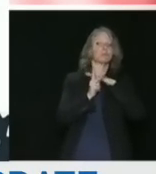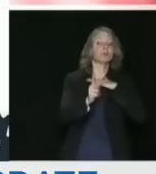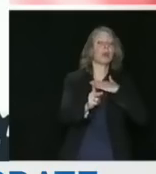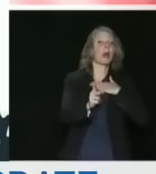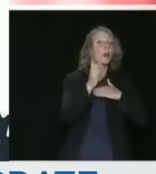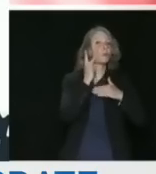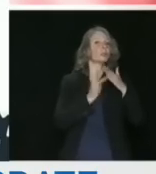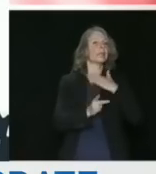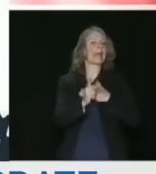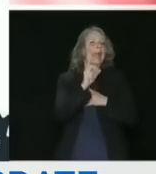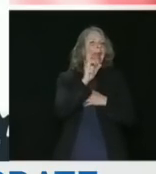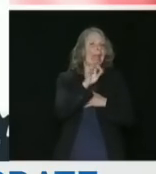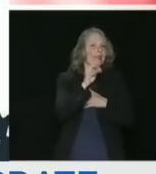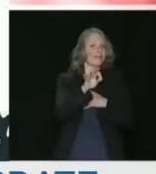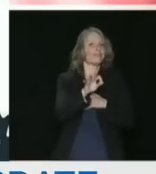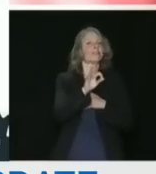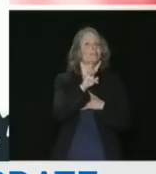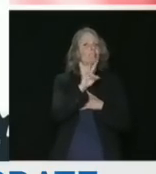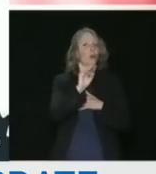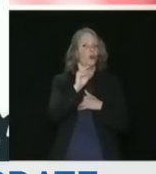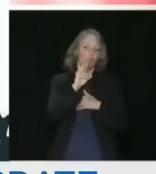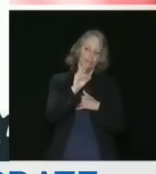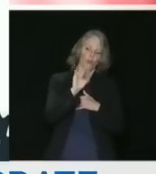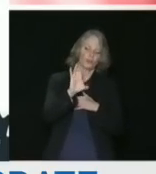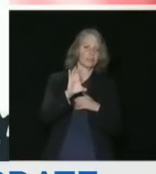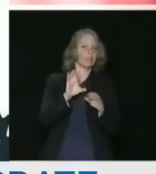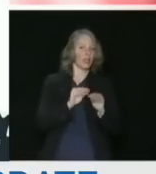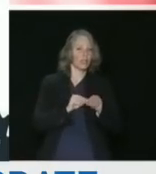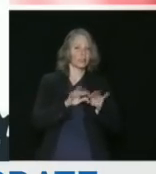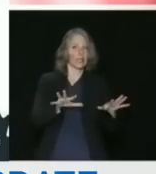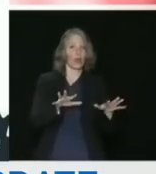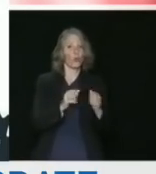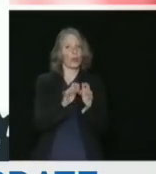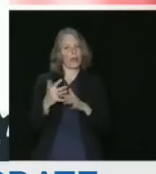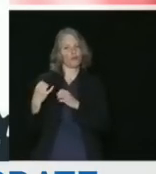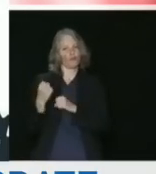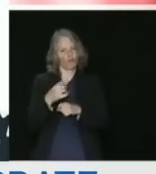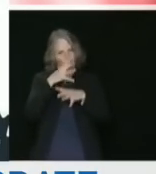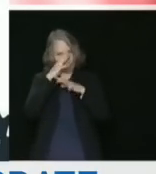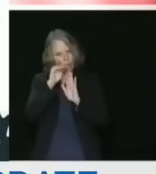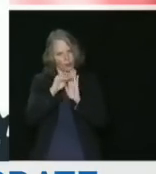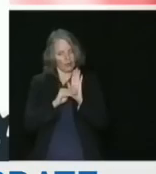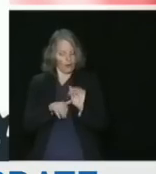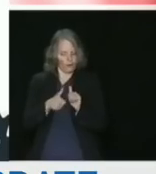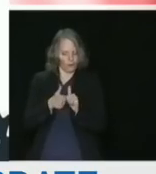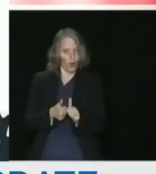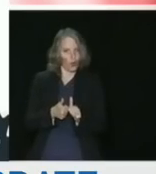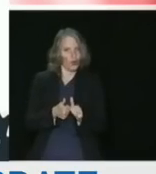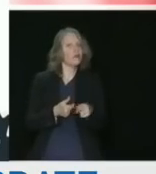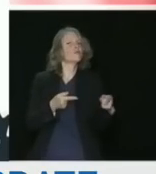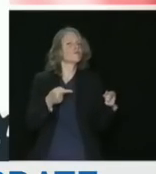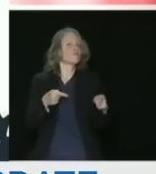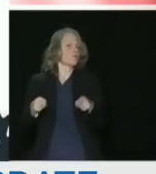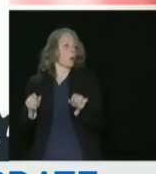if more contagious variants continue to spread without implementing stronger public health measures and deterrence to individual